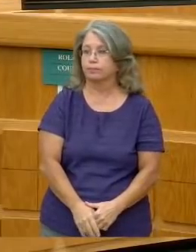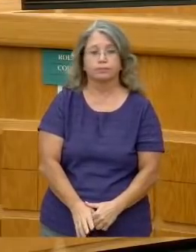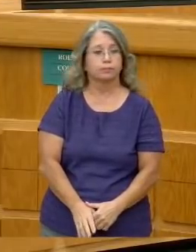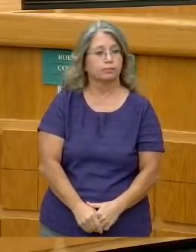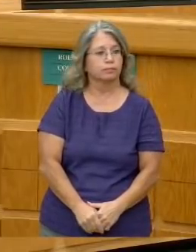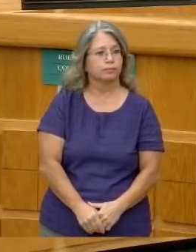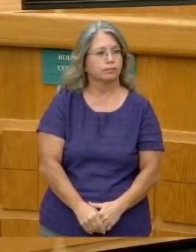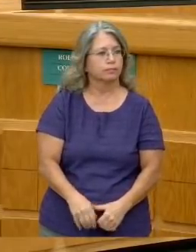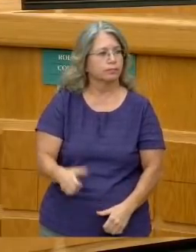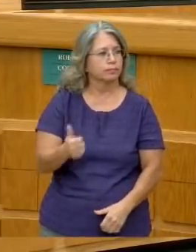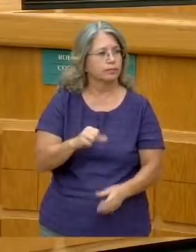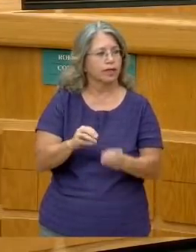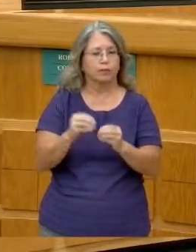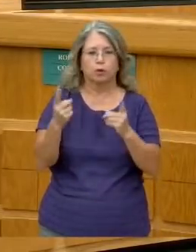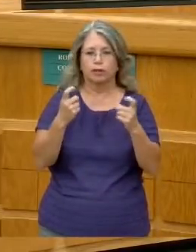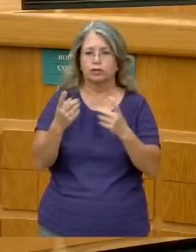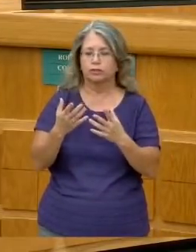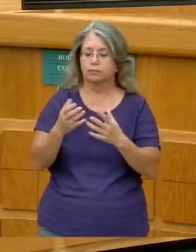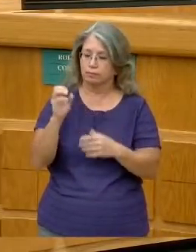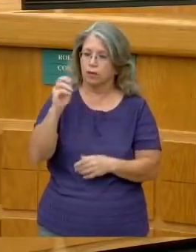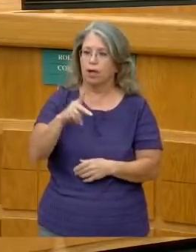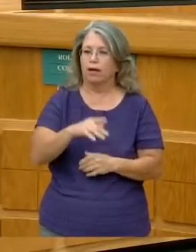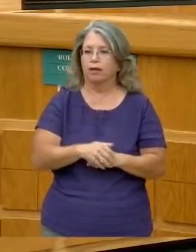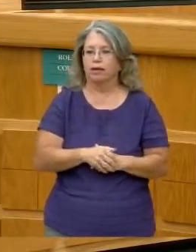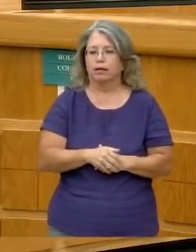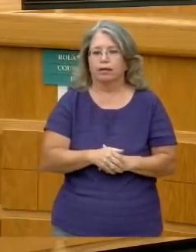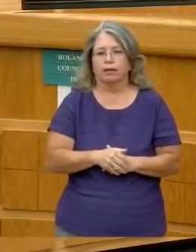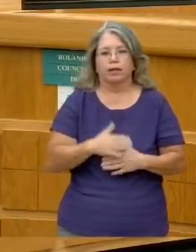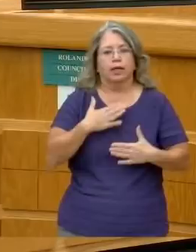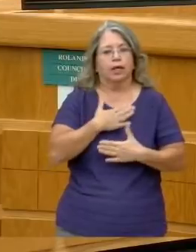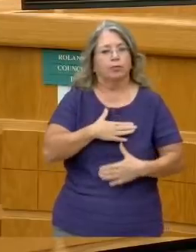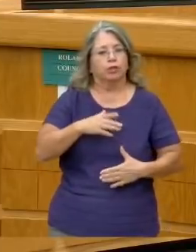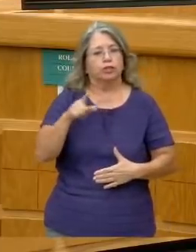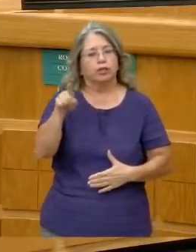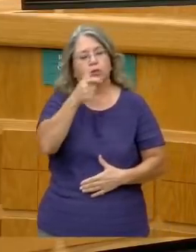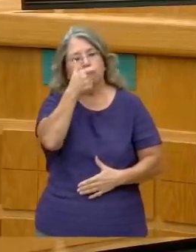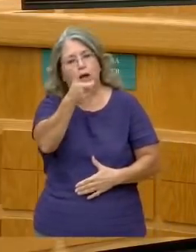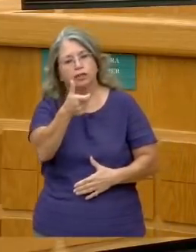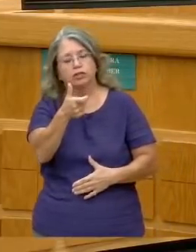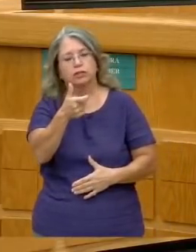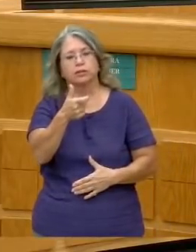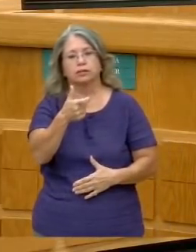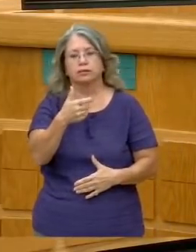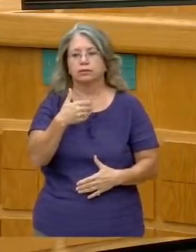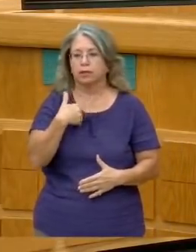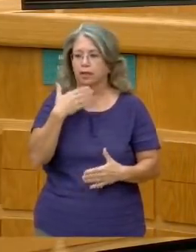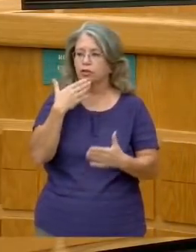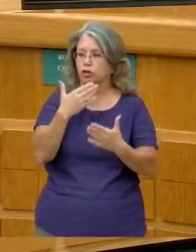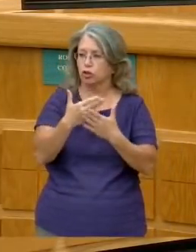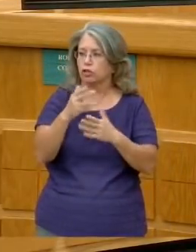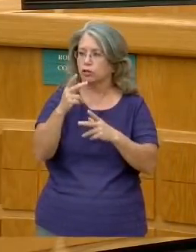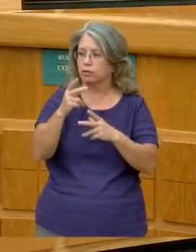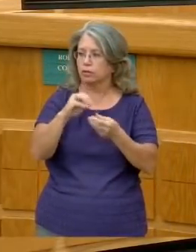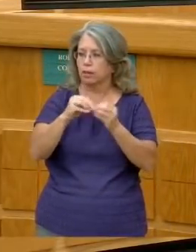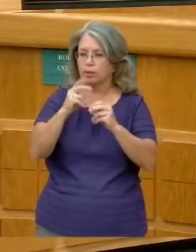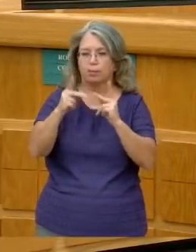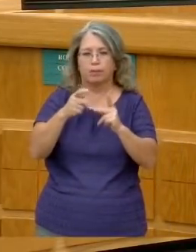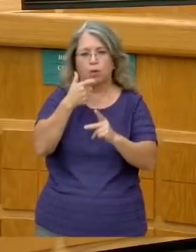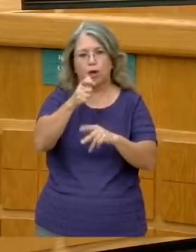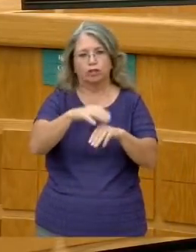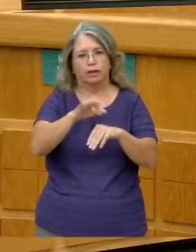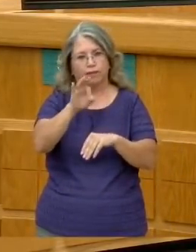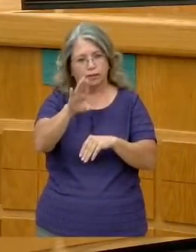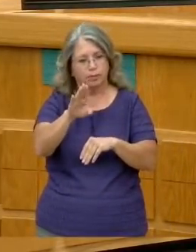Okay, any other questions? Okay, well, we appreciate the viewers. We had a good viewership on Facebook today, and this is a lot